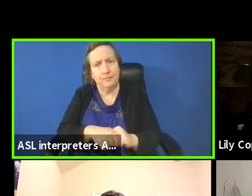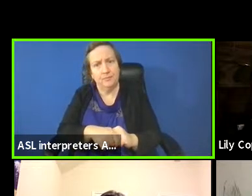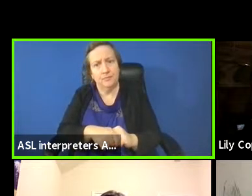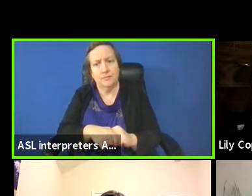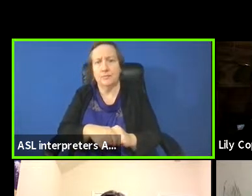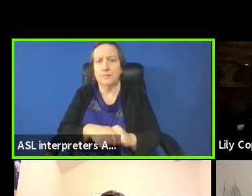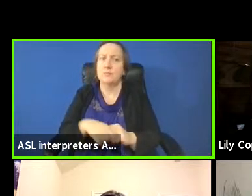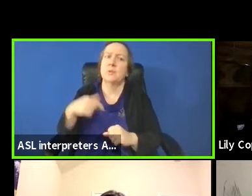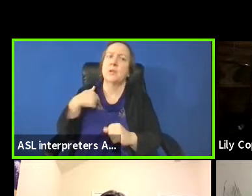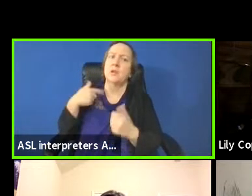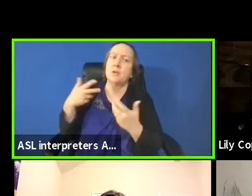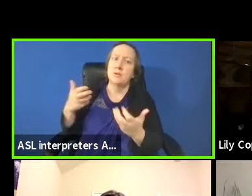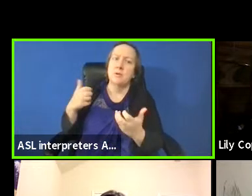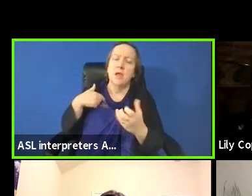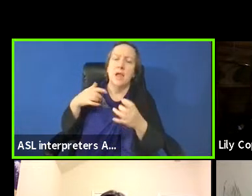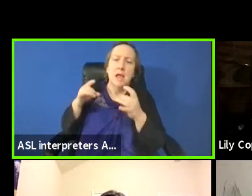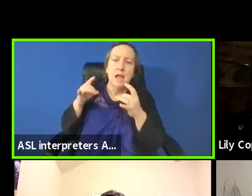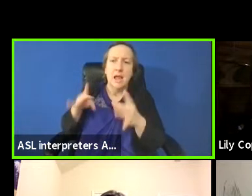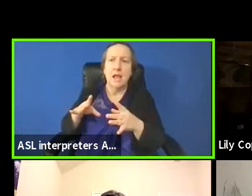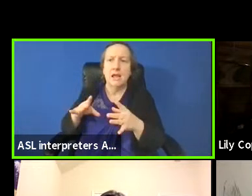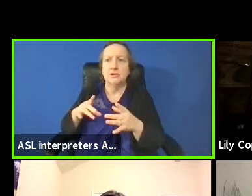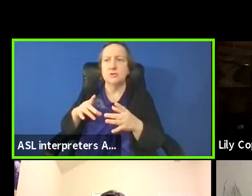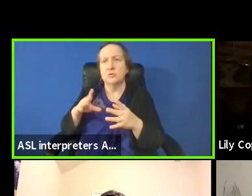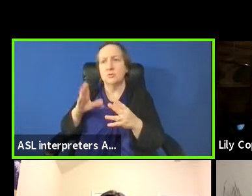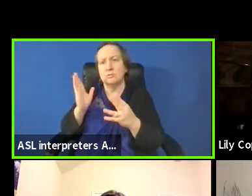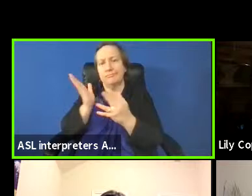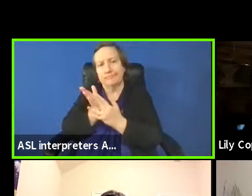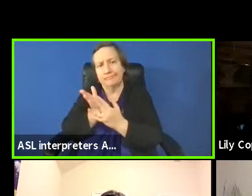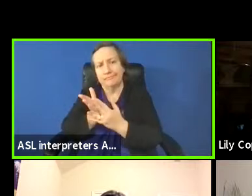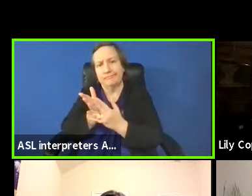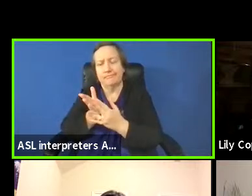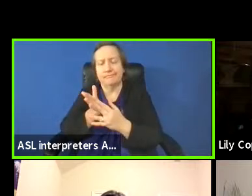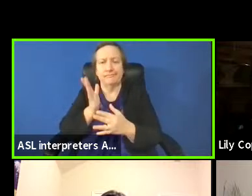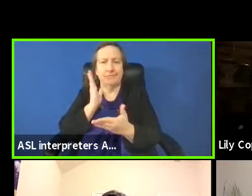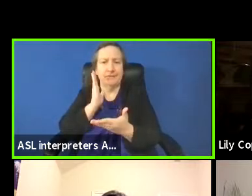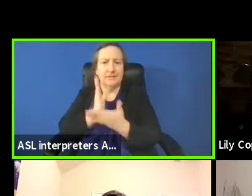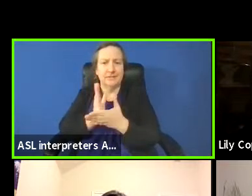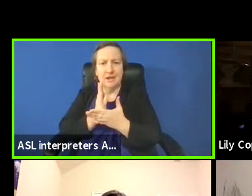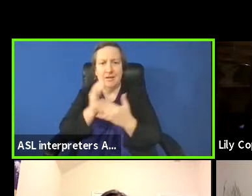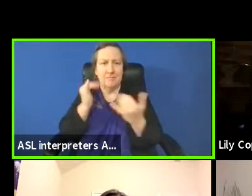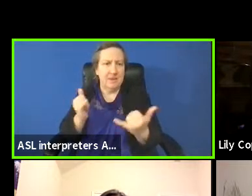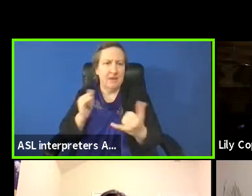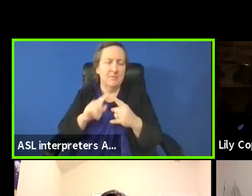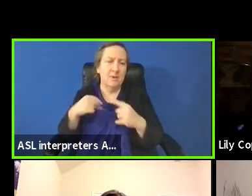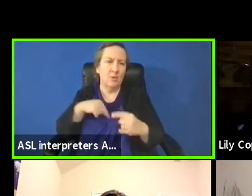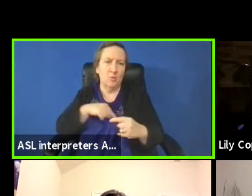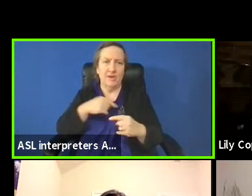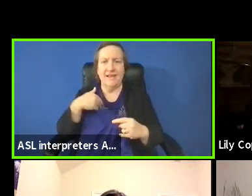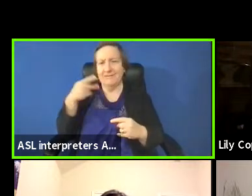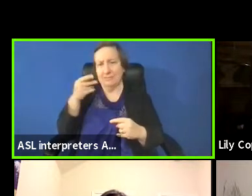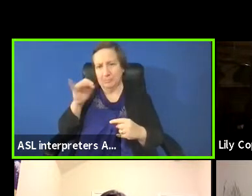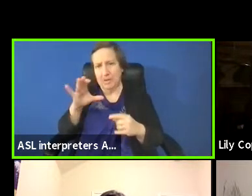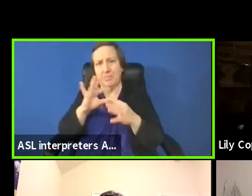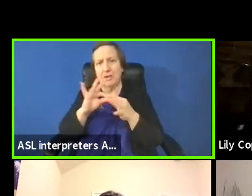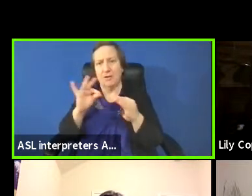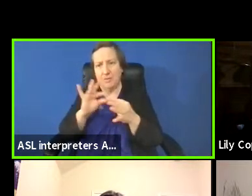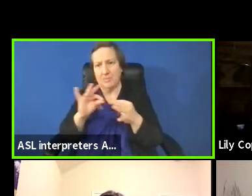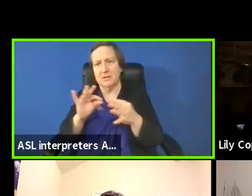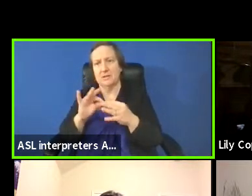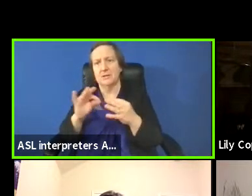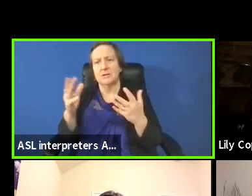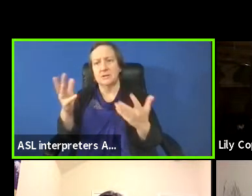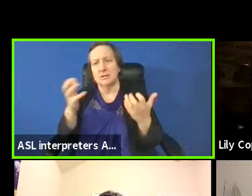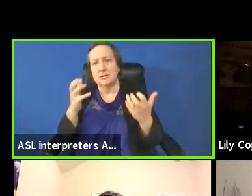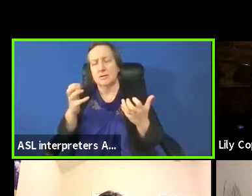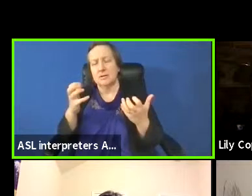I hate to cut us off right here, but we do have public comment. And so I want